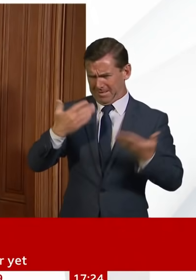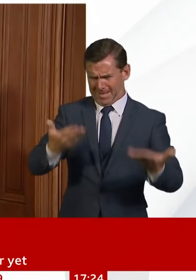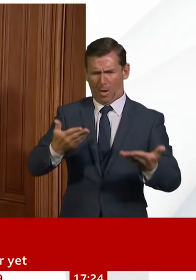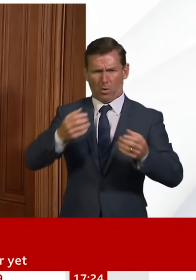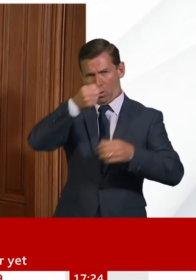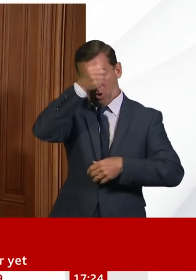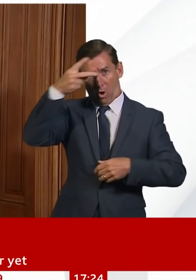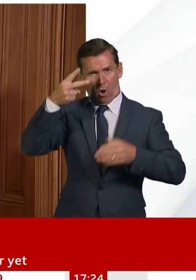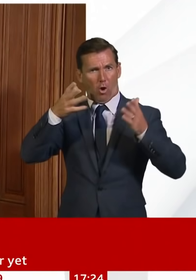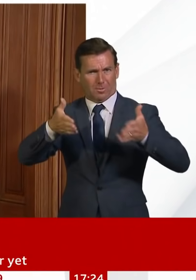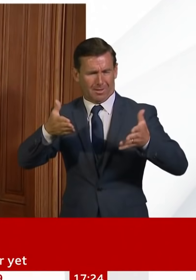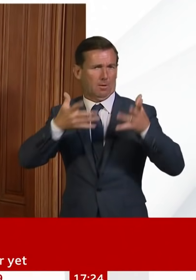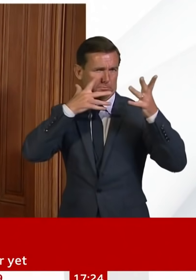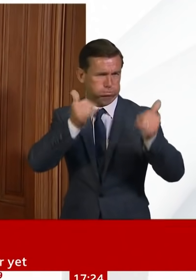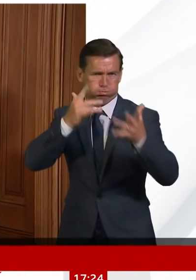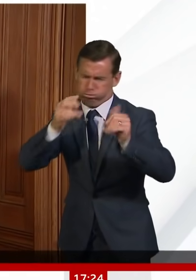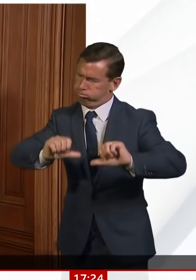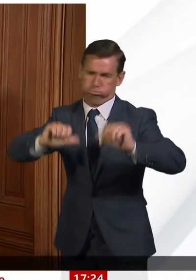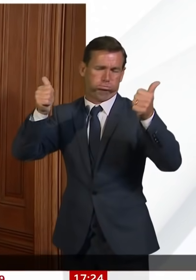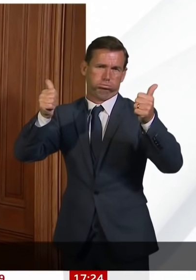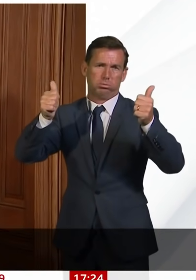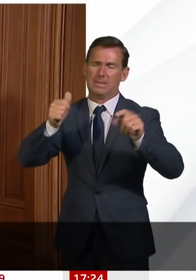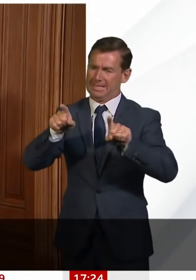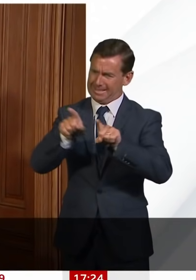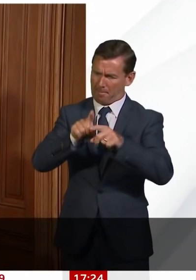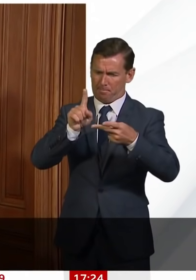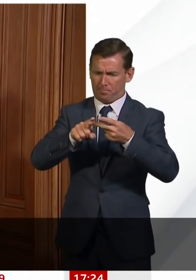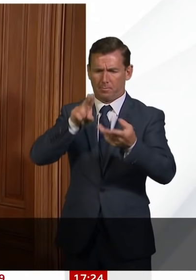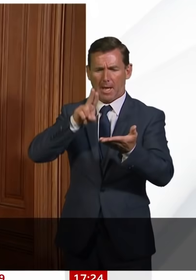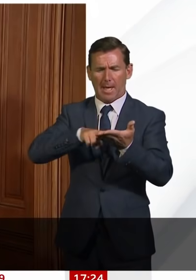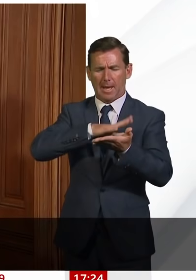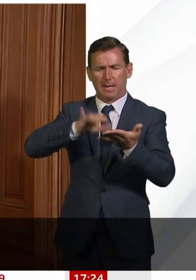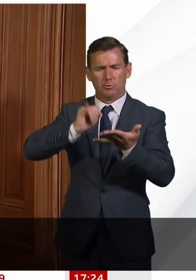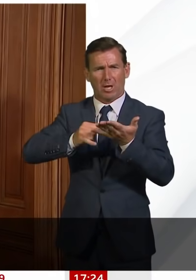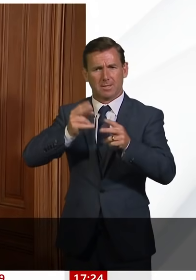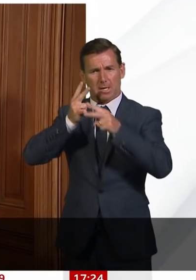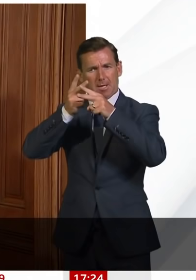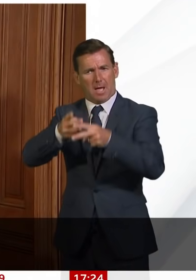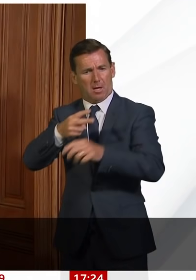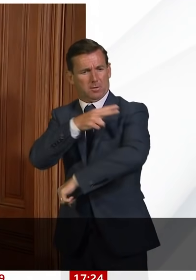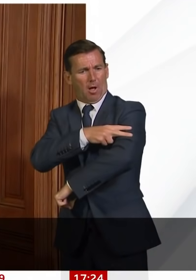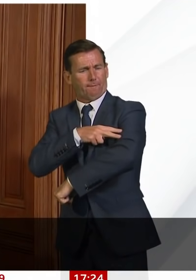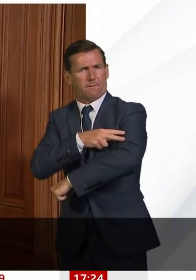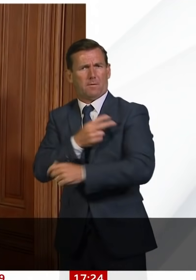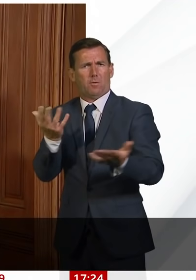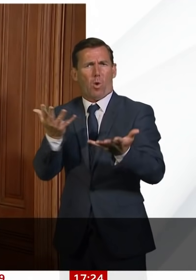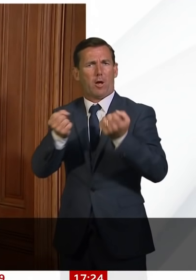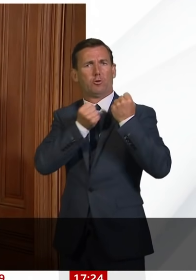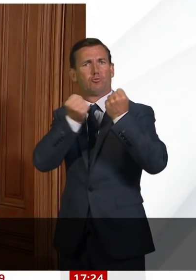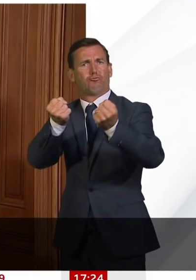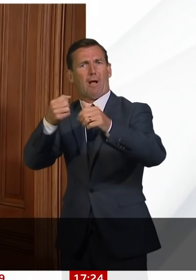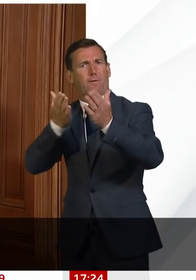We're also meeting the requirement to test NHS and care staff with the drive-in centres. We've tested